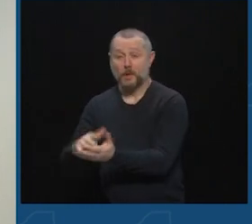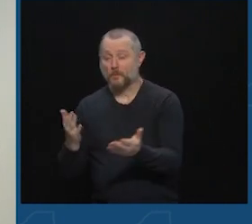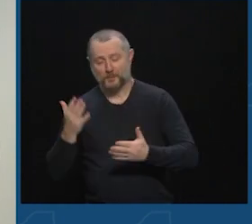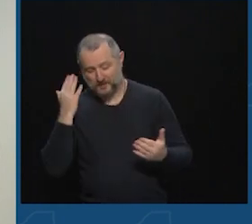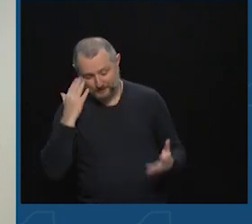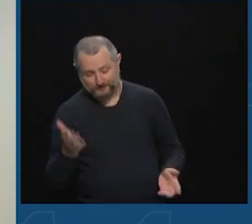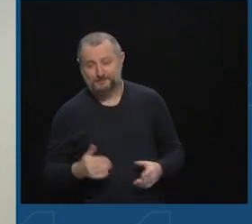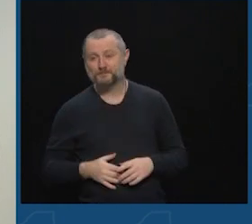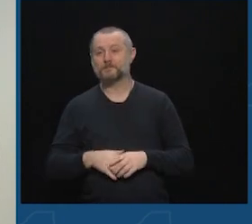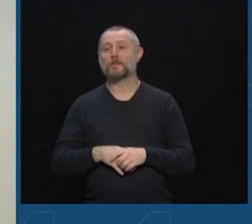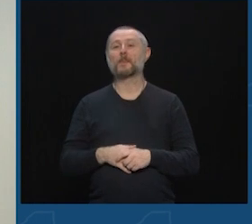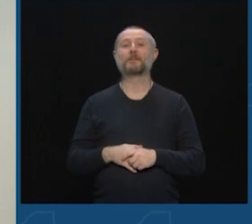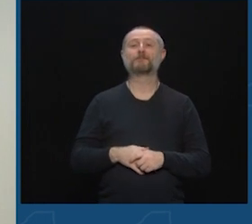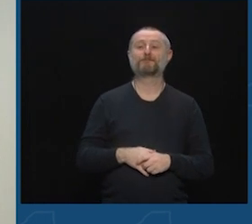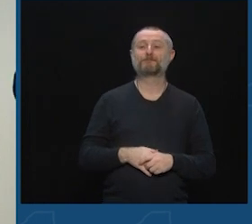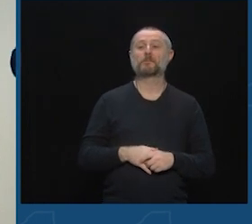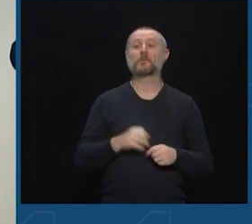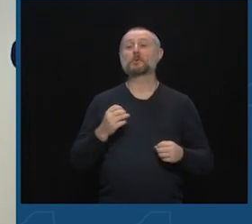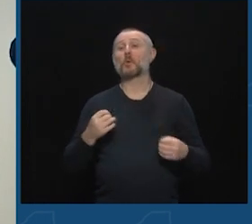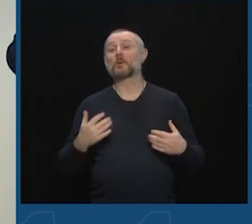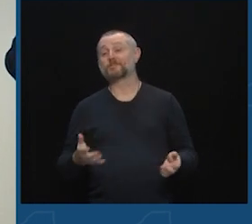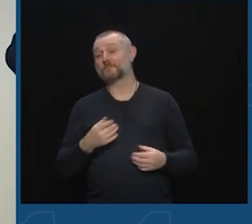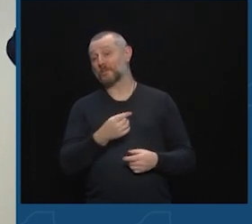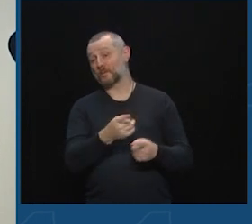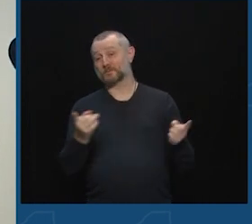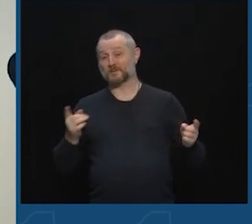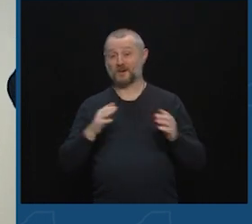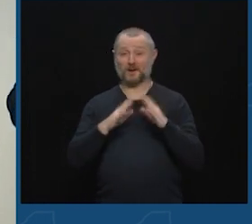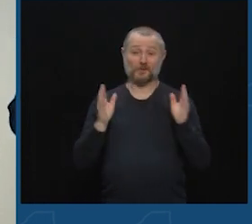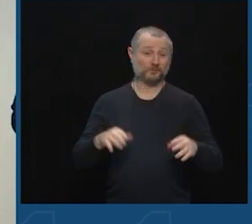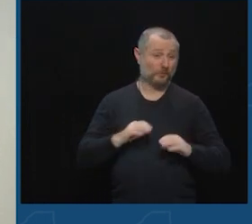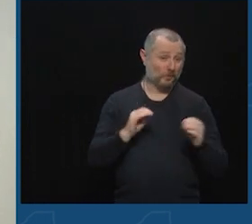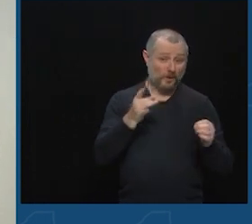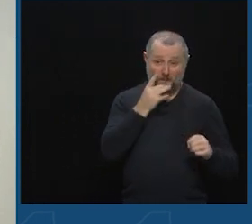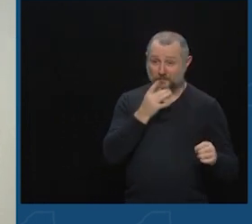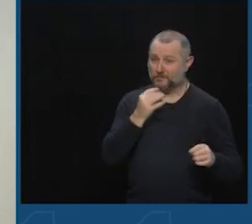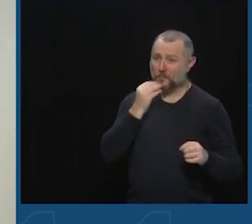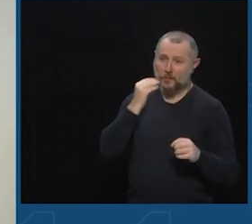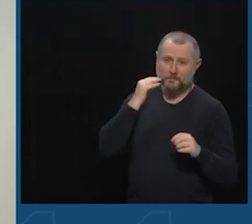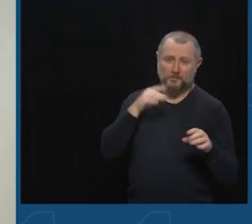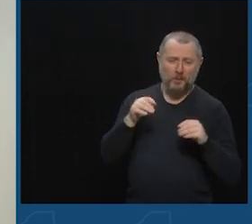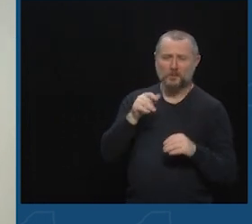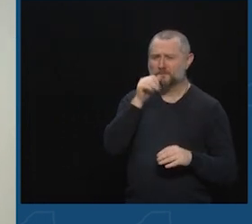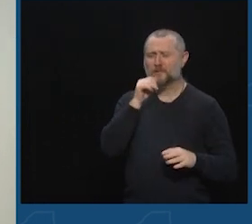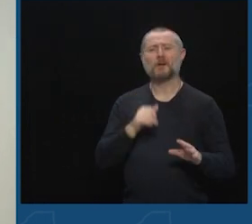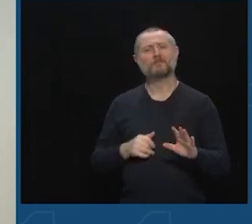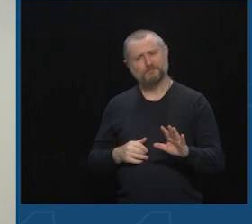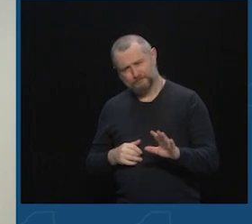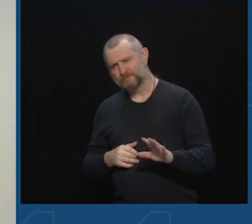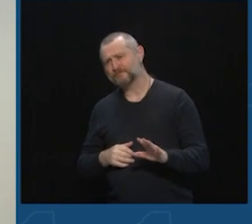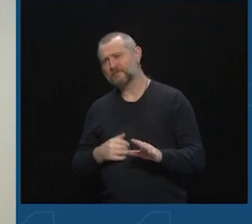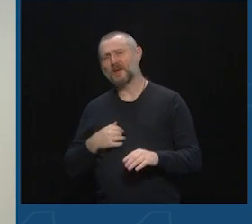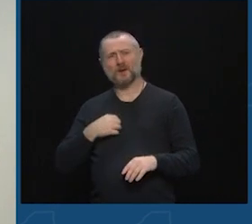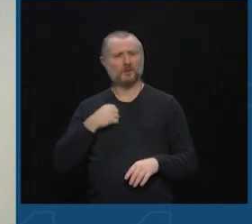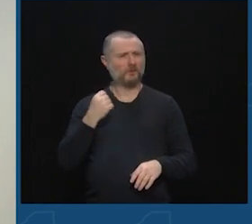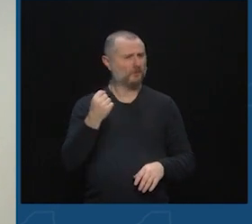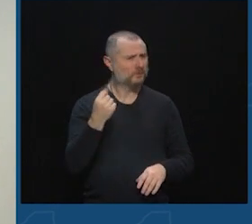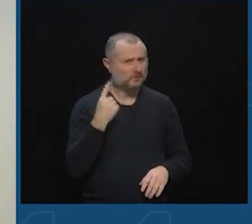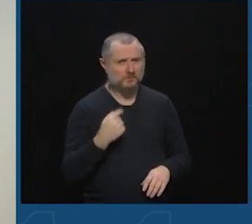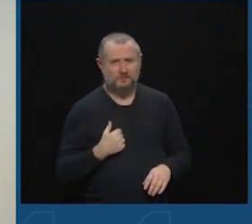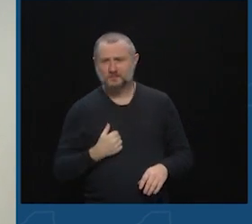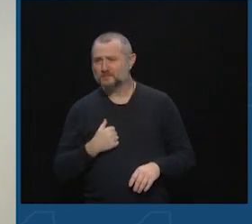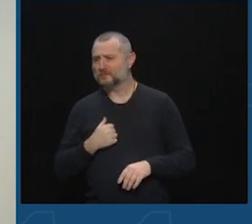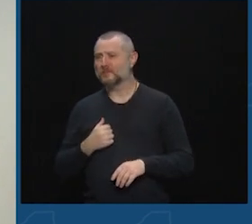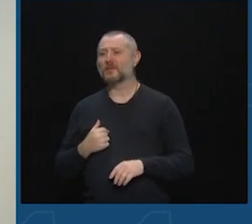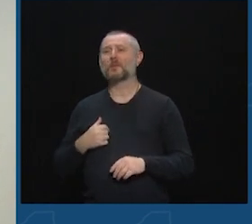But again, if you're one of those family members, every minute is a minute too long, so we understand what they're going through and want to be as supportive as we can. Before we